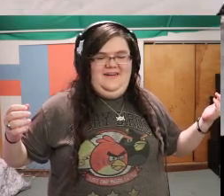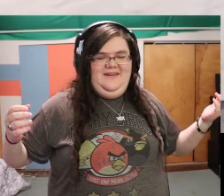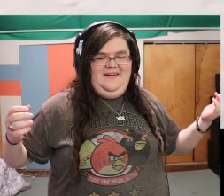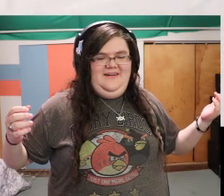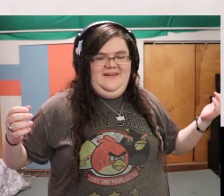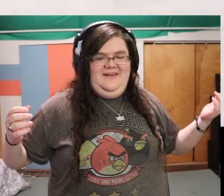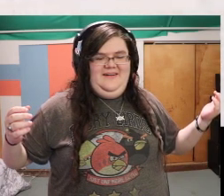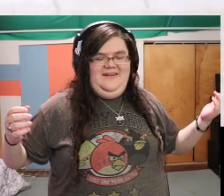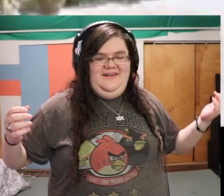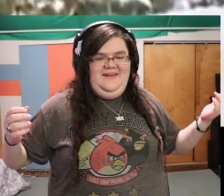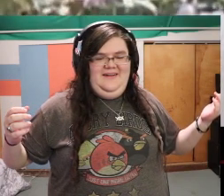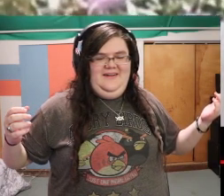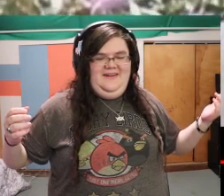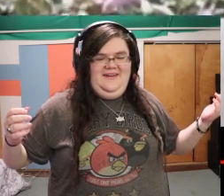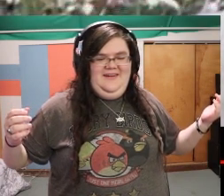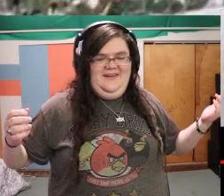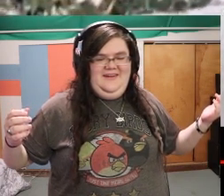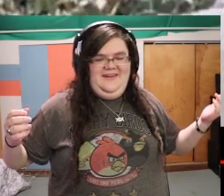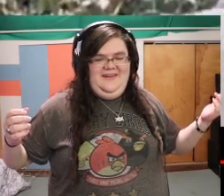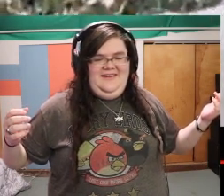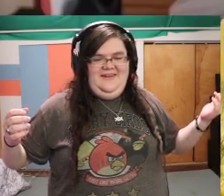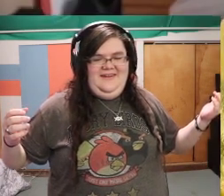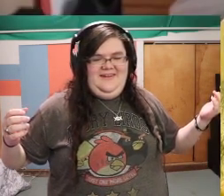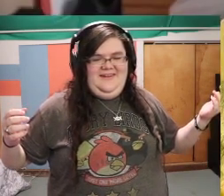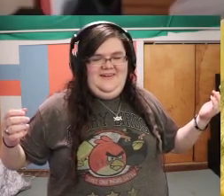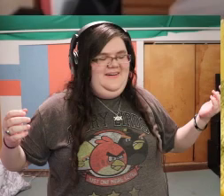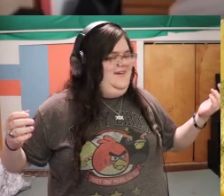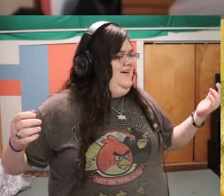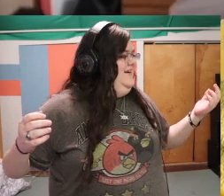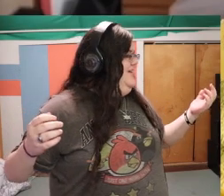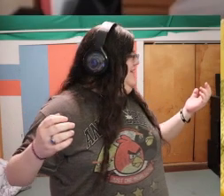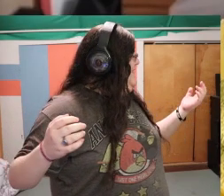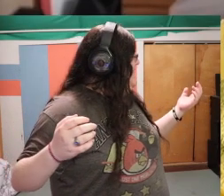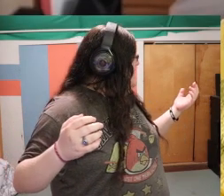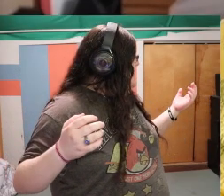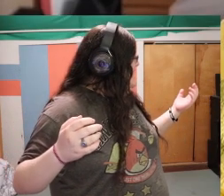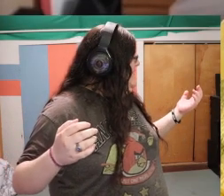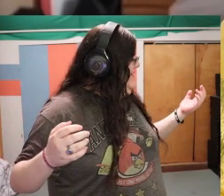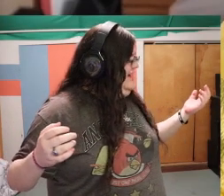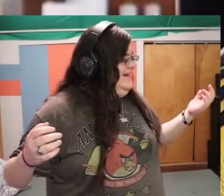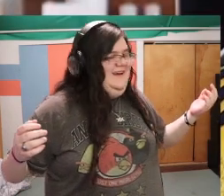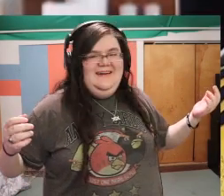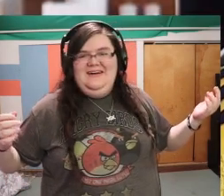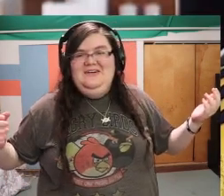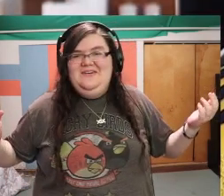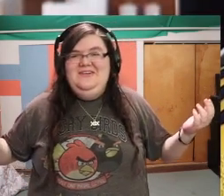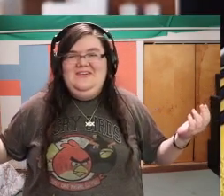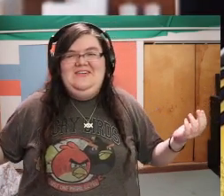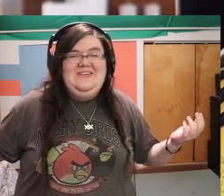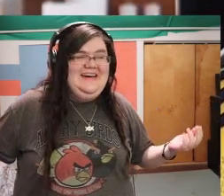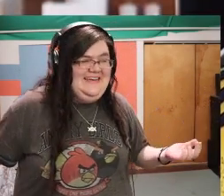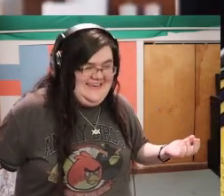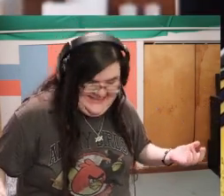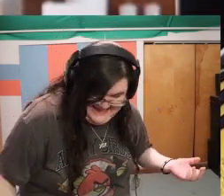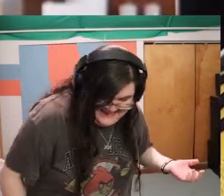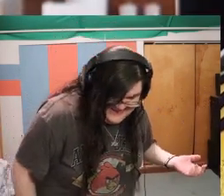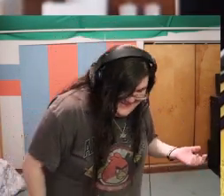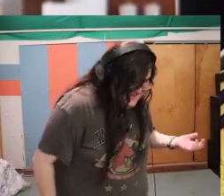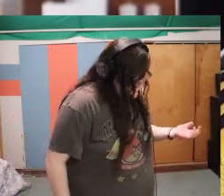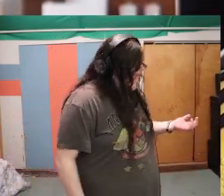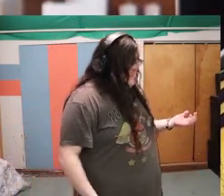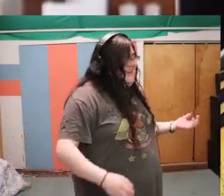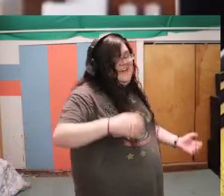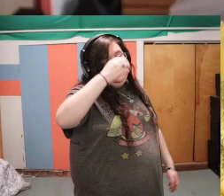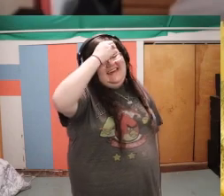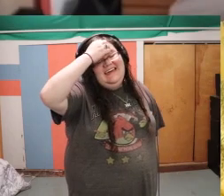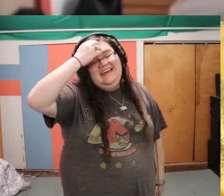CC. Your channel, delete. Accept defeat. Okay, alright. I think I've seen enough. yeah, you. Oh, bro, I think his career's